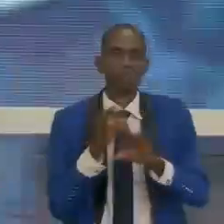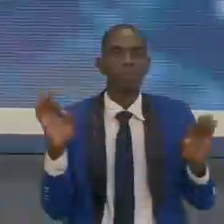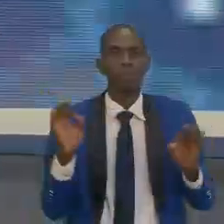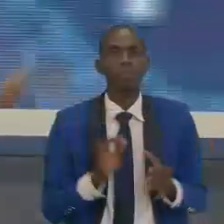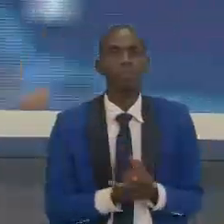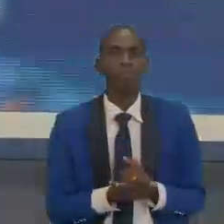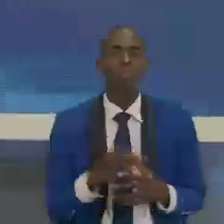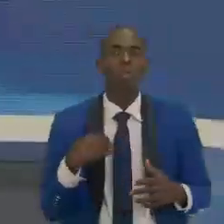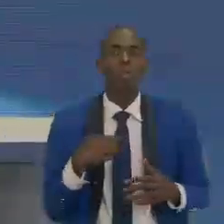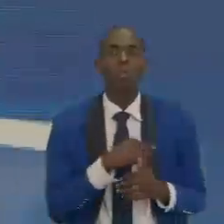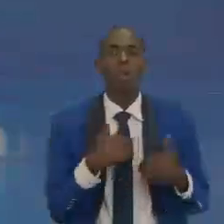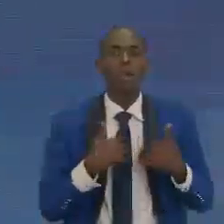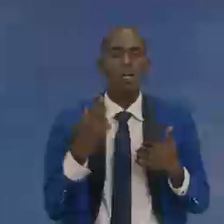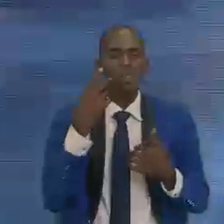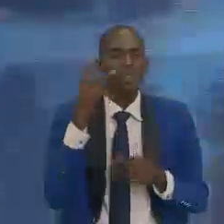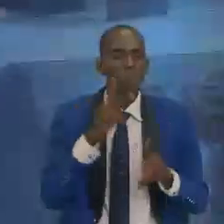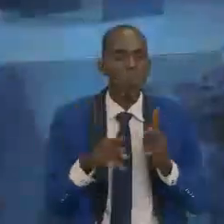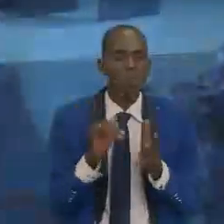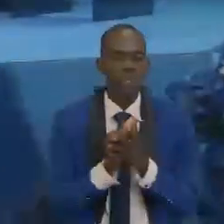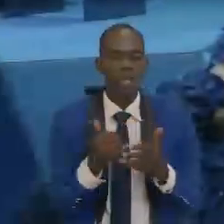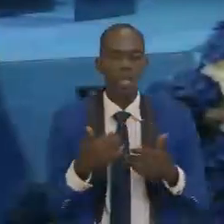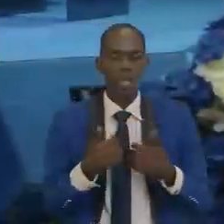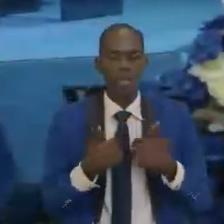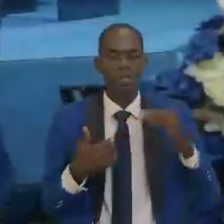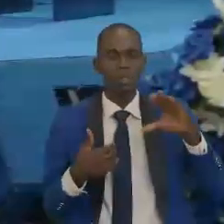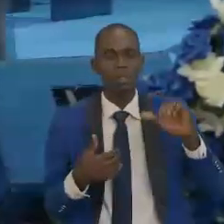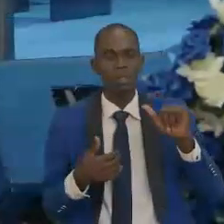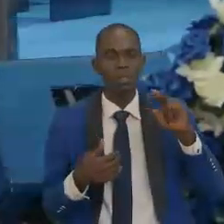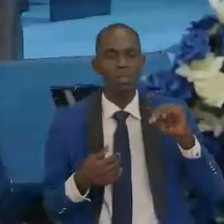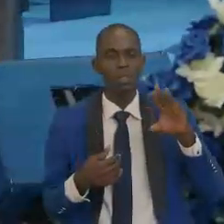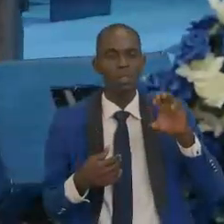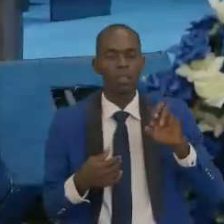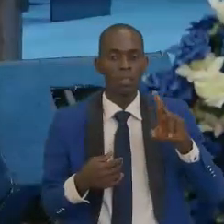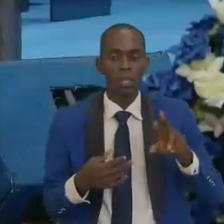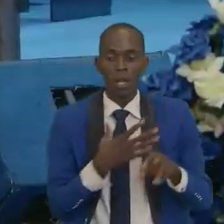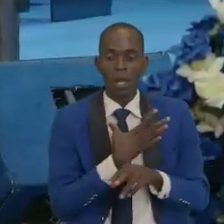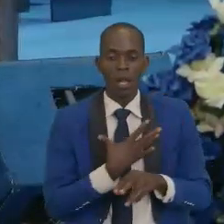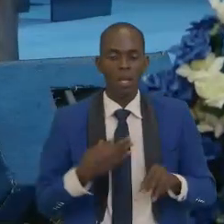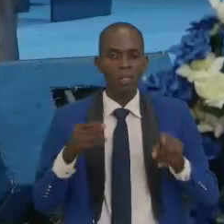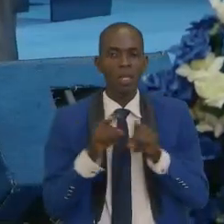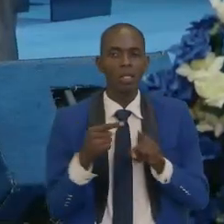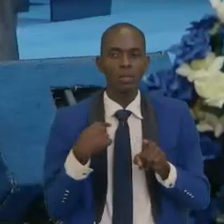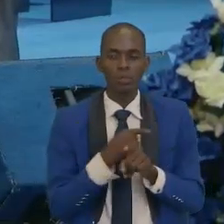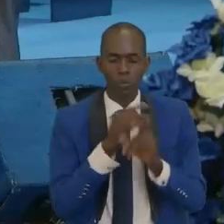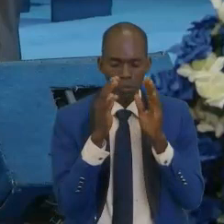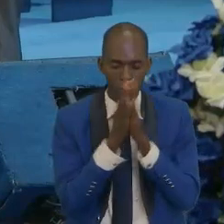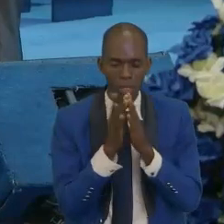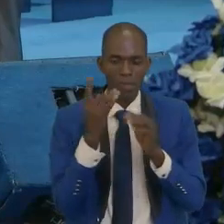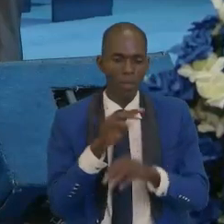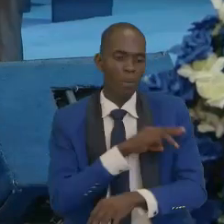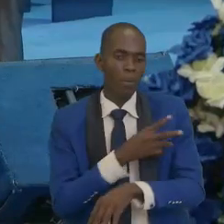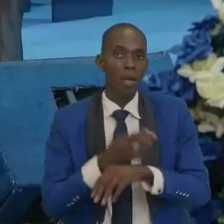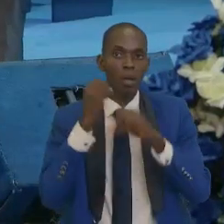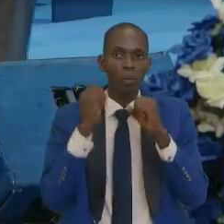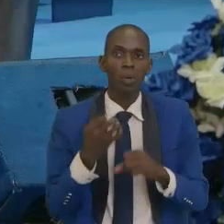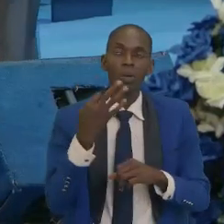We've seen those having cancer. And as we prayed, the mighty power of God